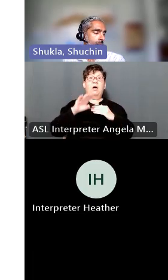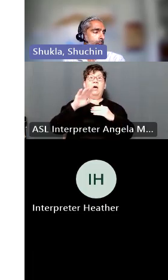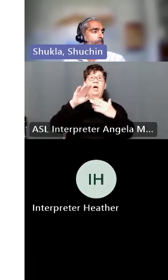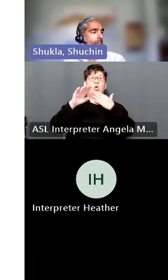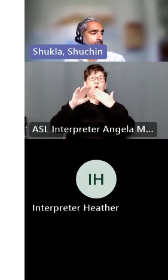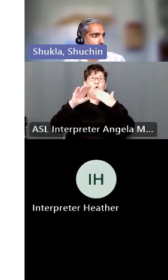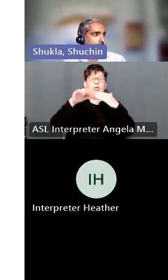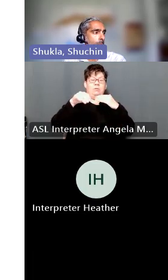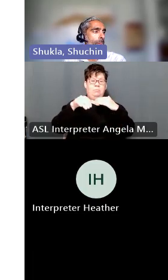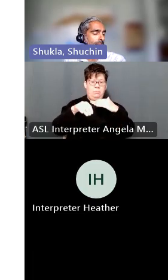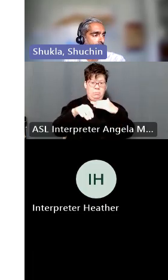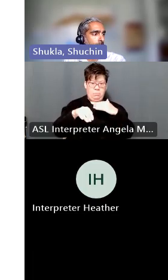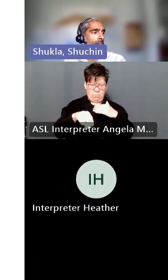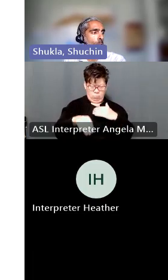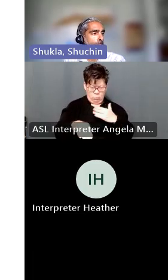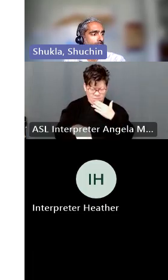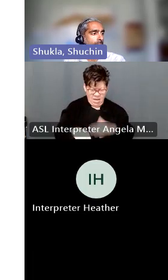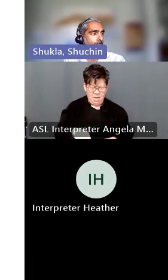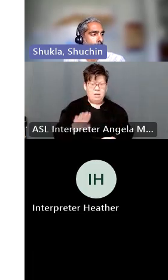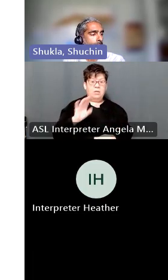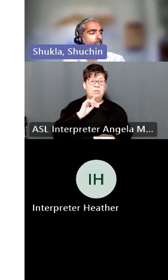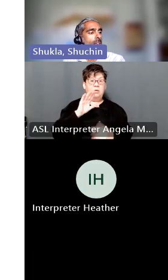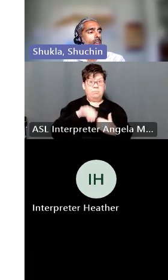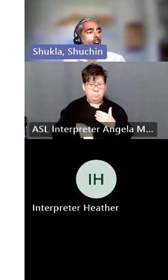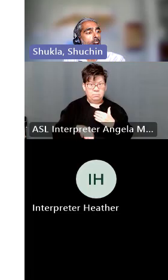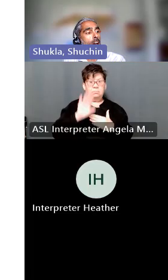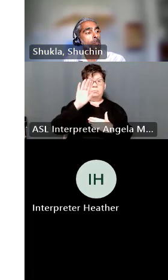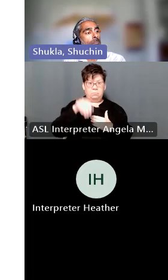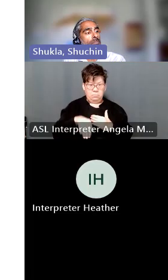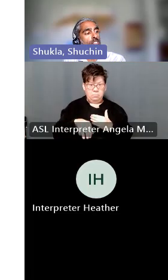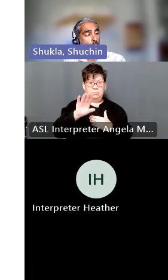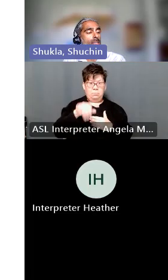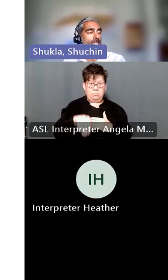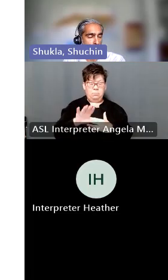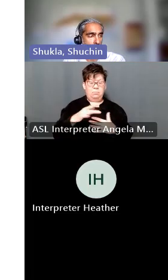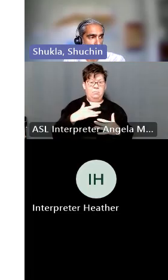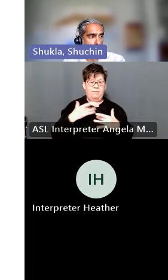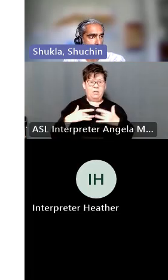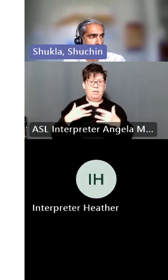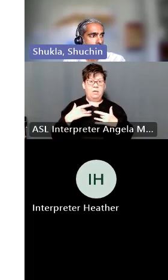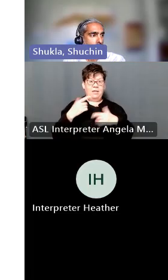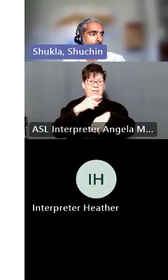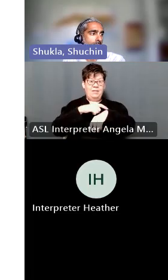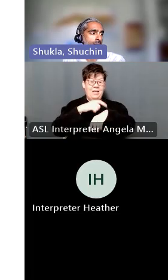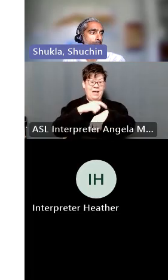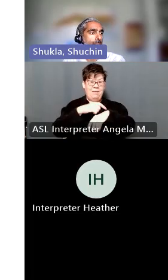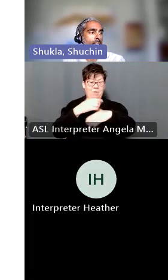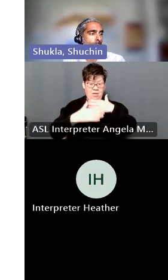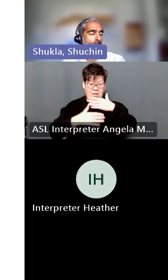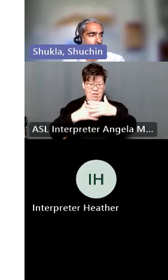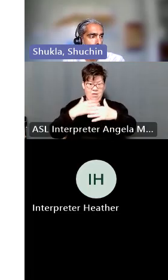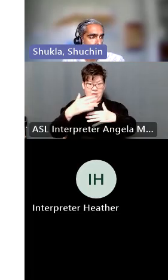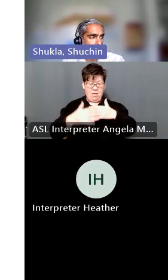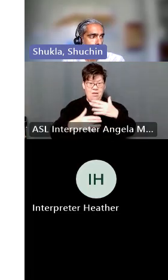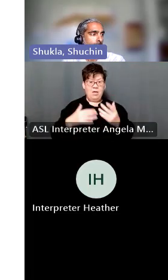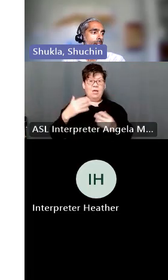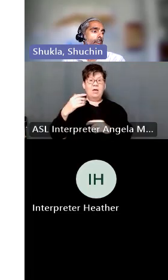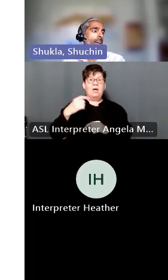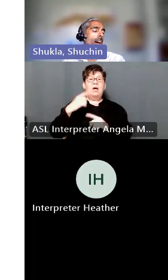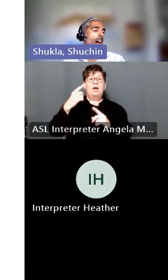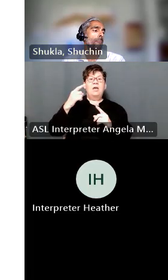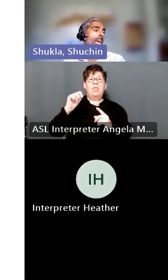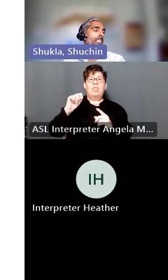anxious, dysphoric. And so you're up and down, and over time, the thermostat changes so that the peaks aren't as